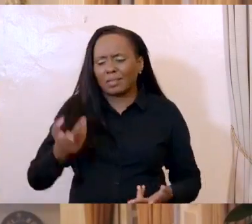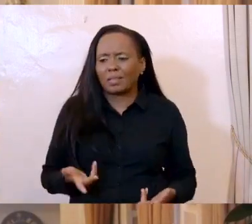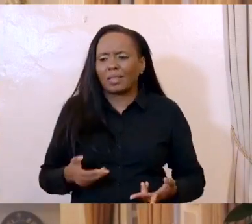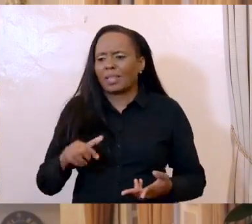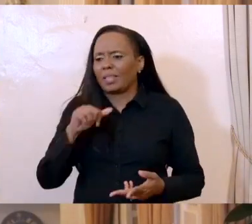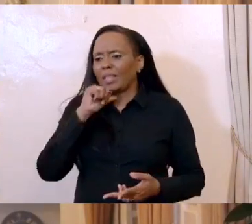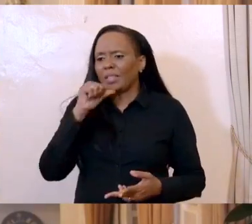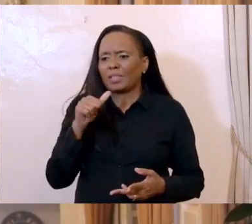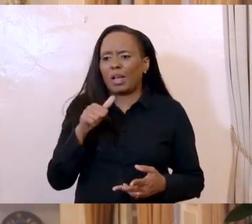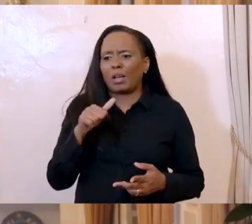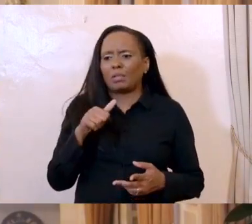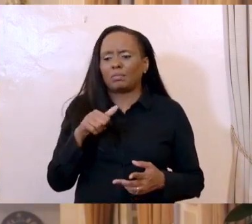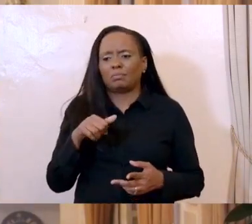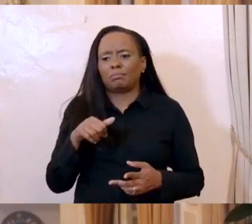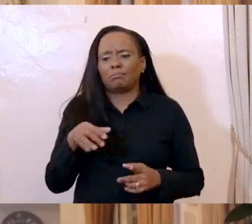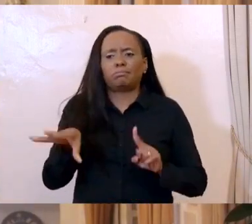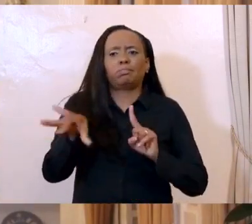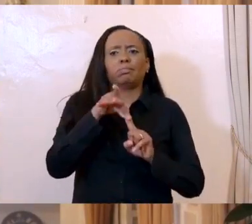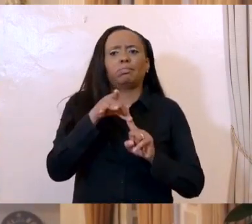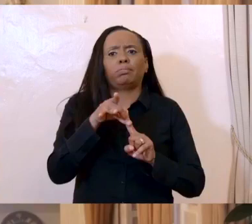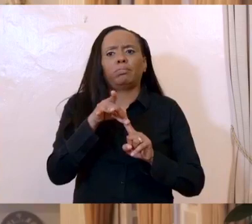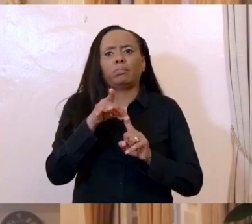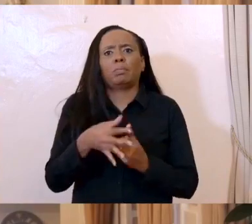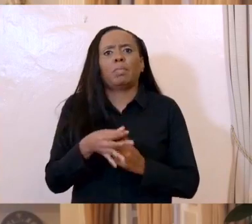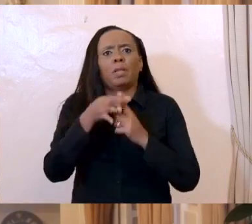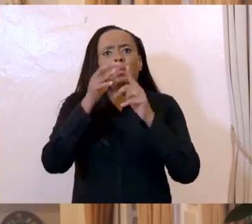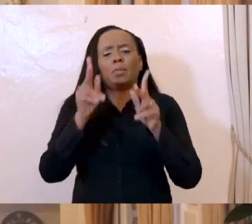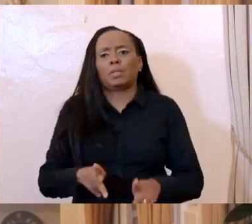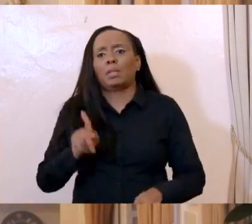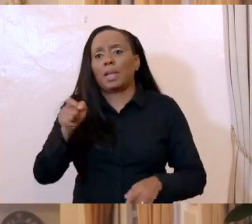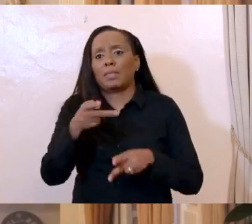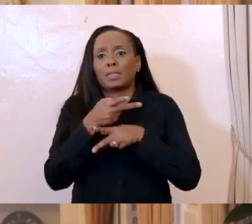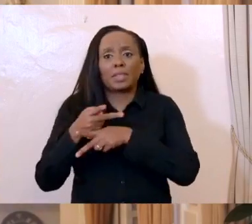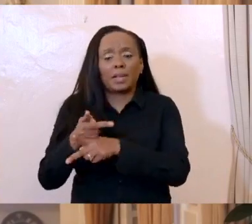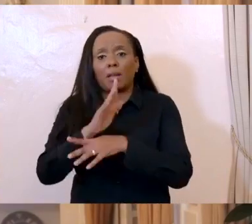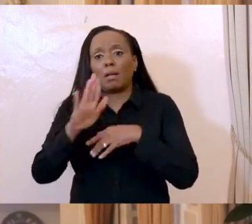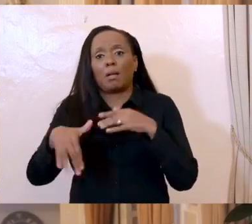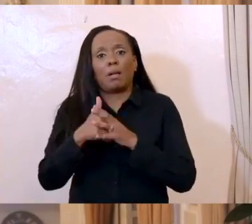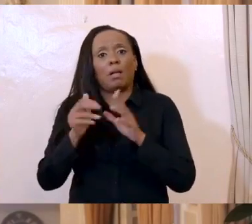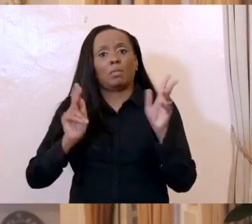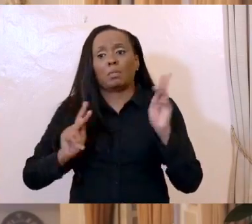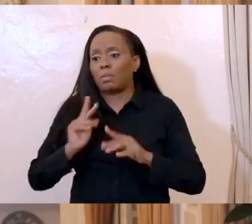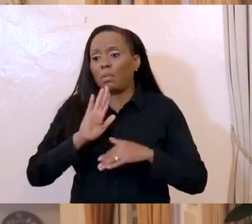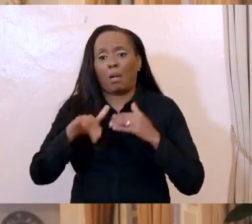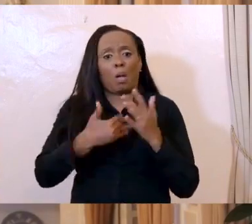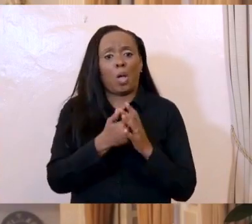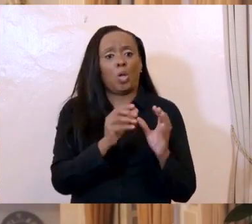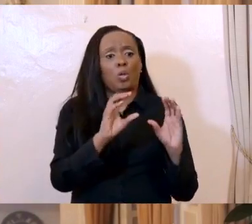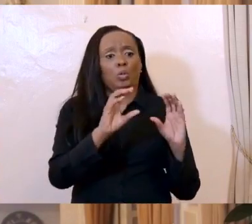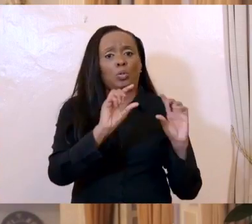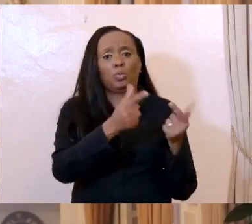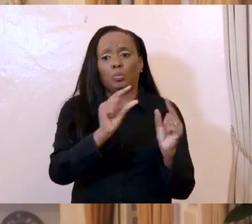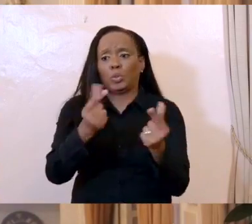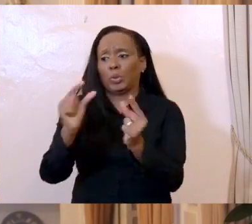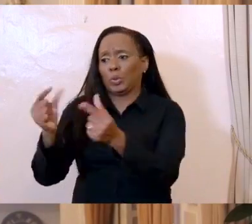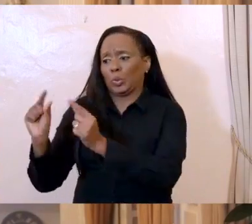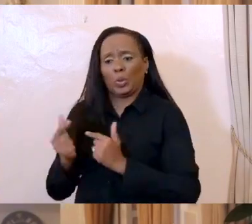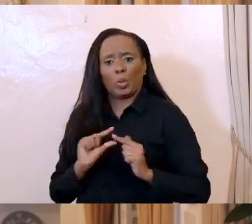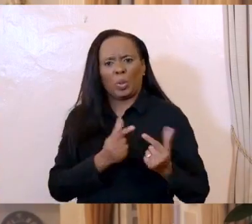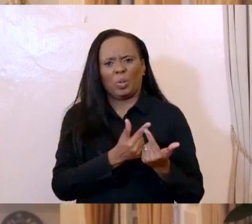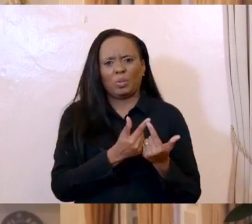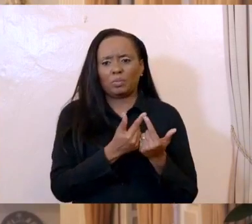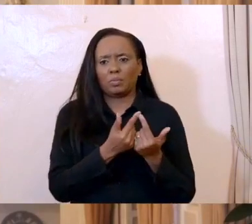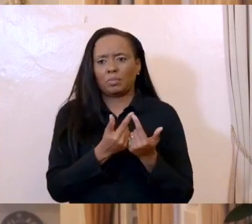persons. We have to take care of every single person on this rock and every single group. And the measures that